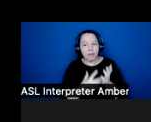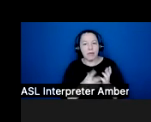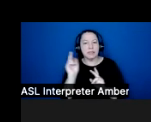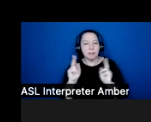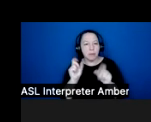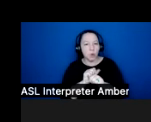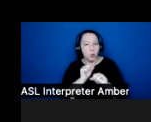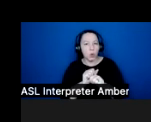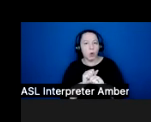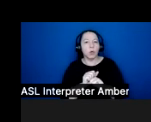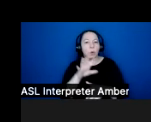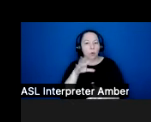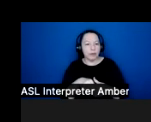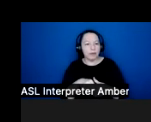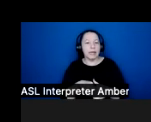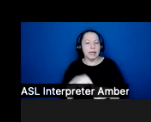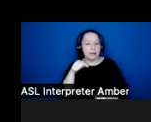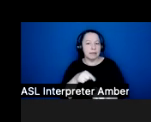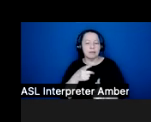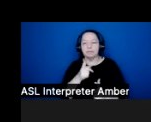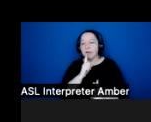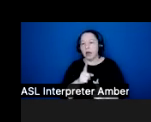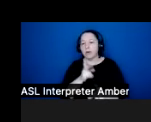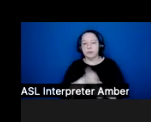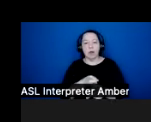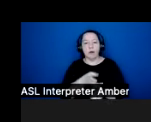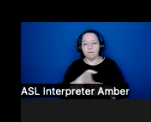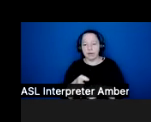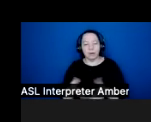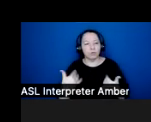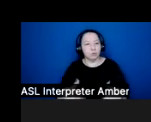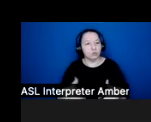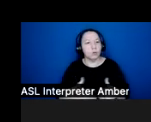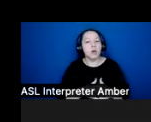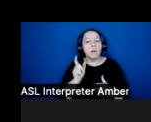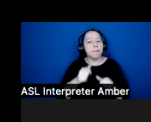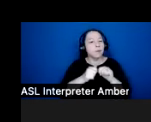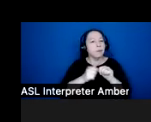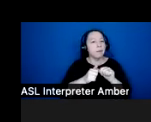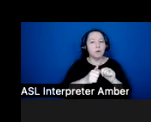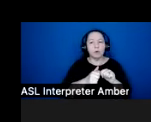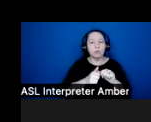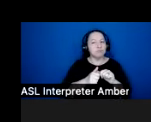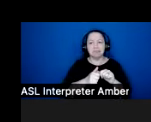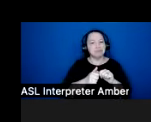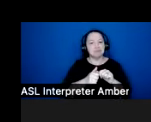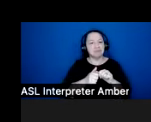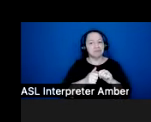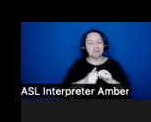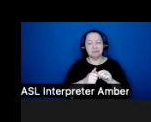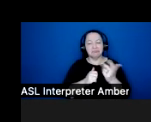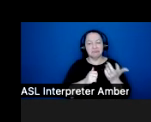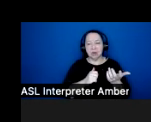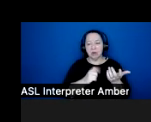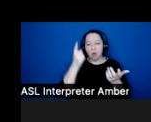work in this, admittedly very difficult field, to keep in mind that's not just